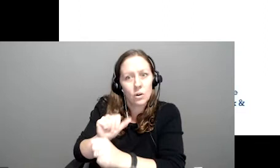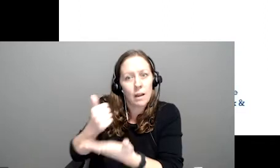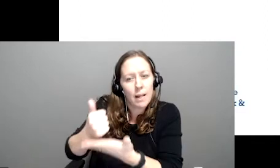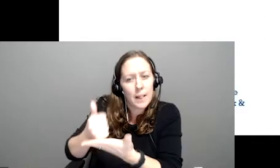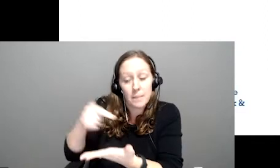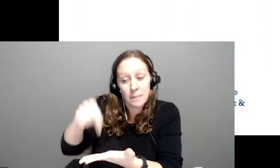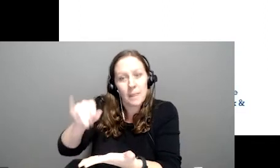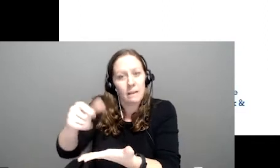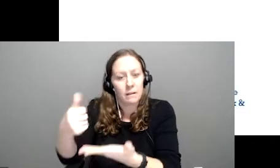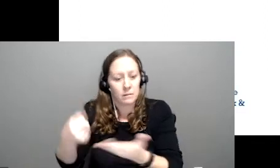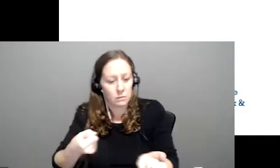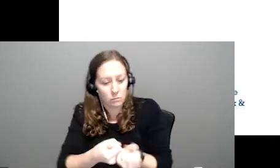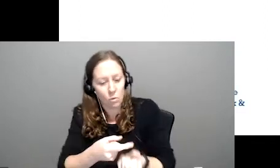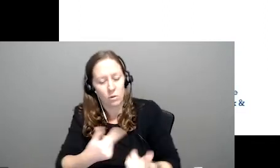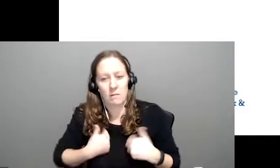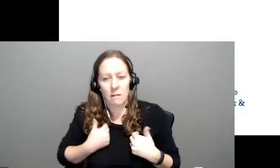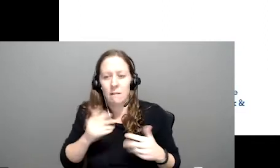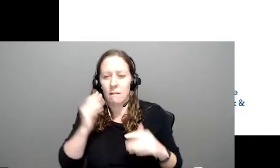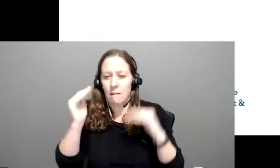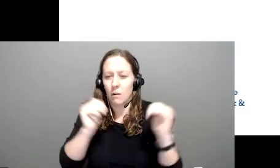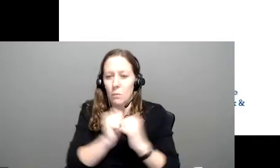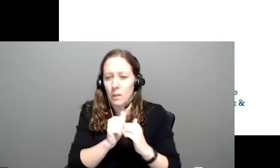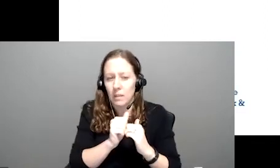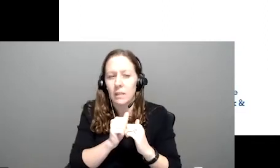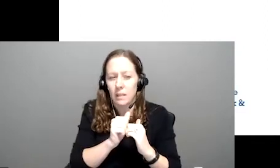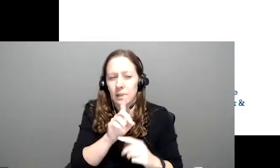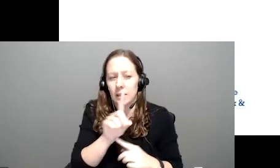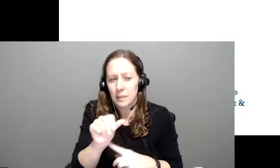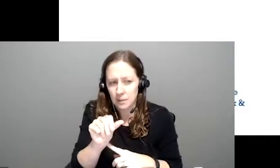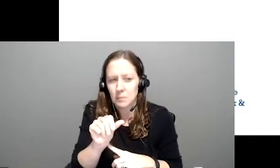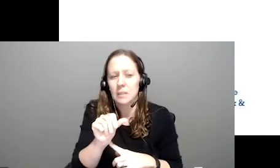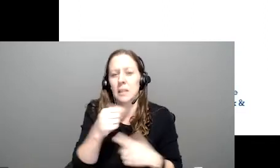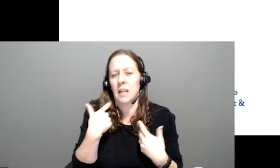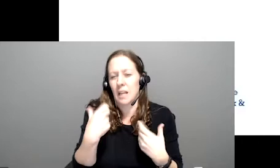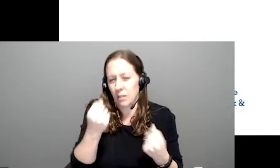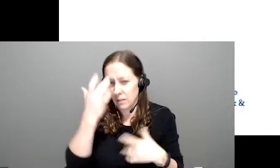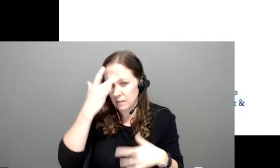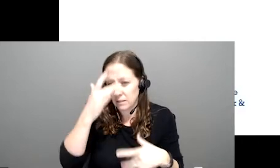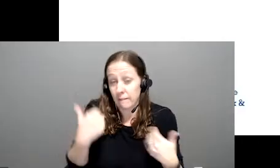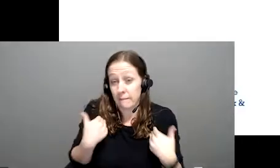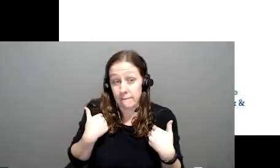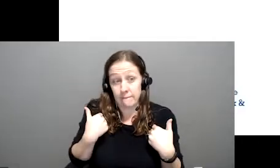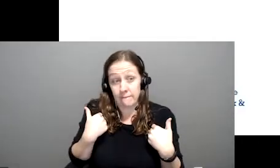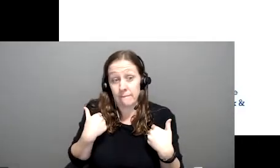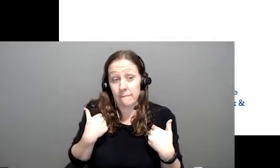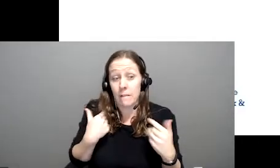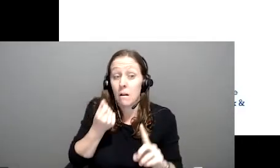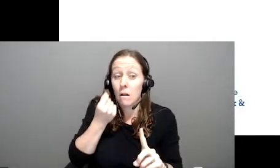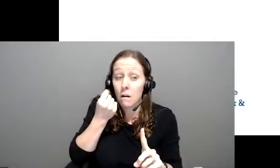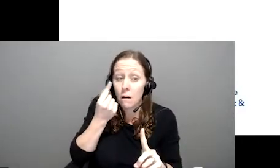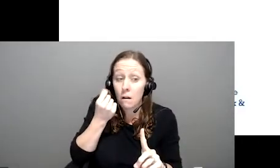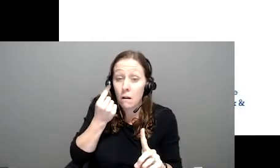the employment of young adults living with different disabling health conditions, and do the effectiveness of those conditions differ for young people living